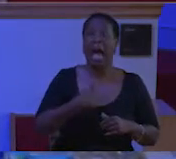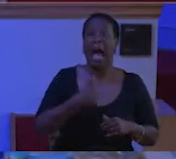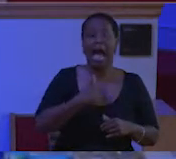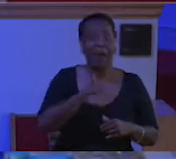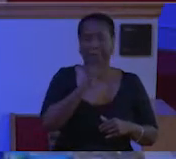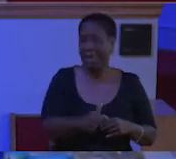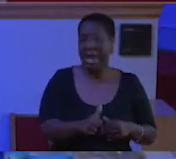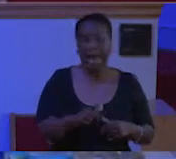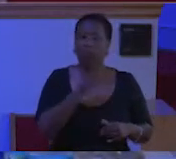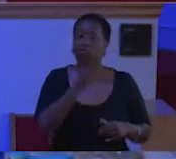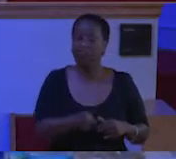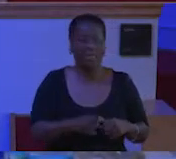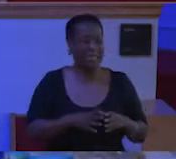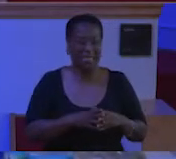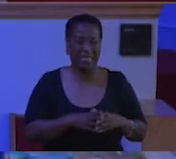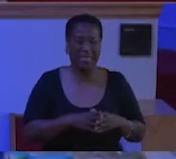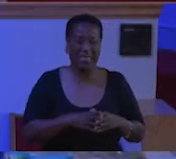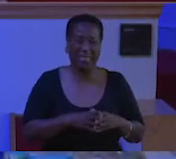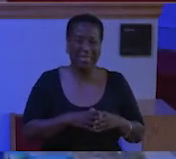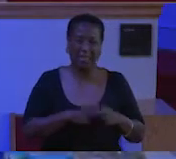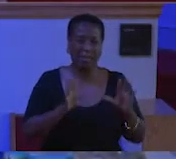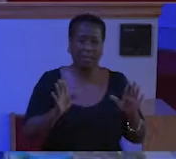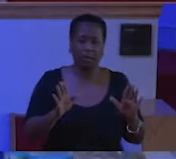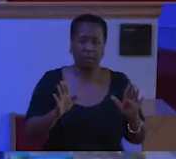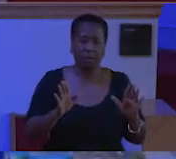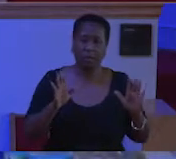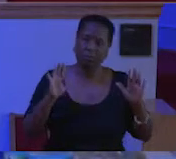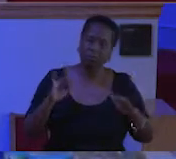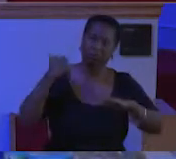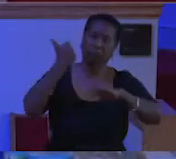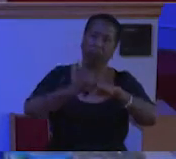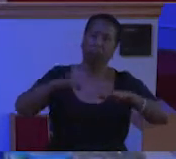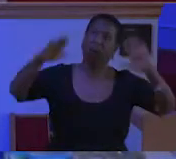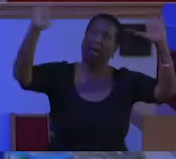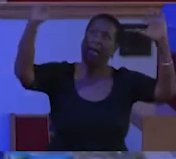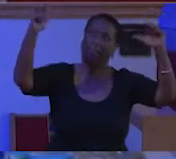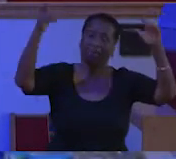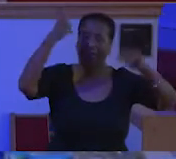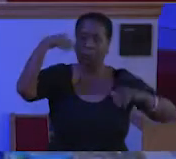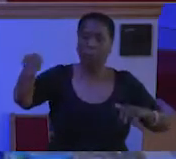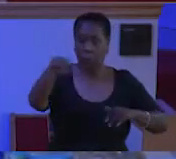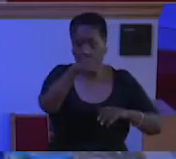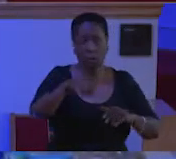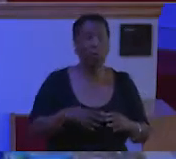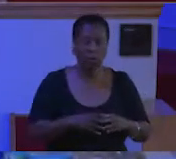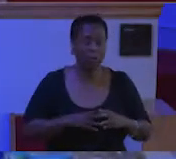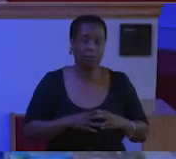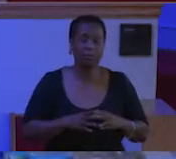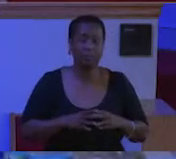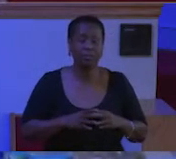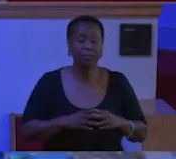not really setting lofty expectations for you.